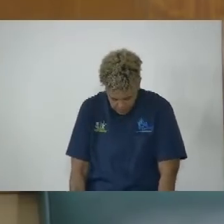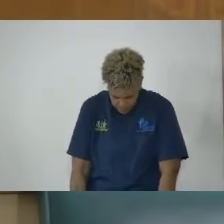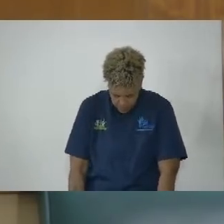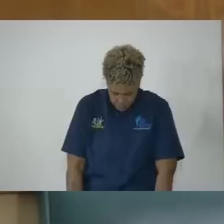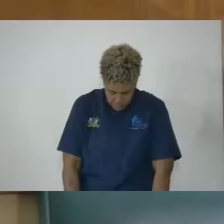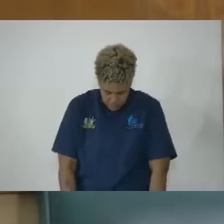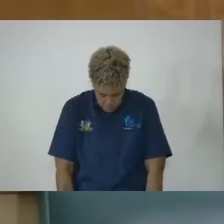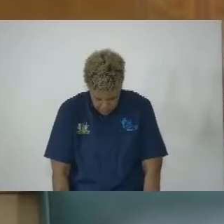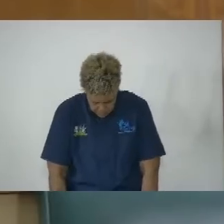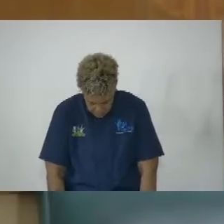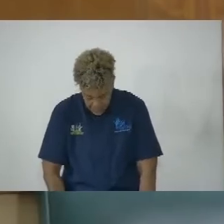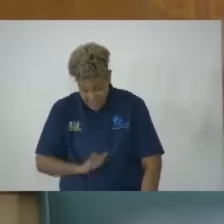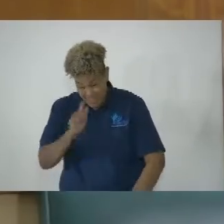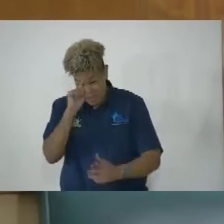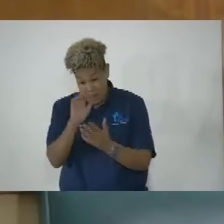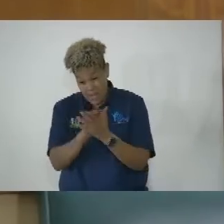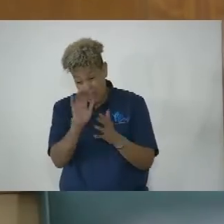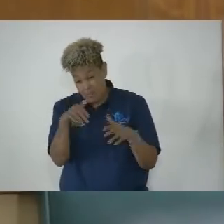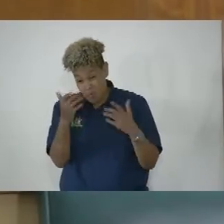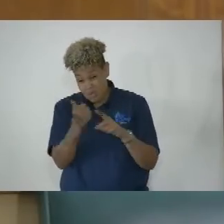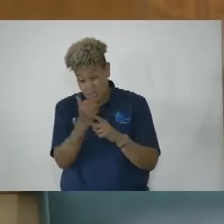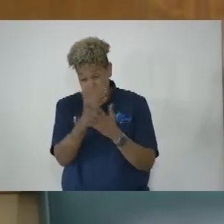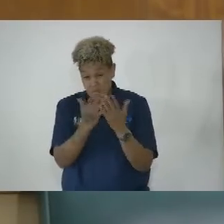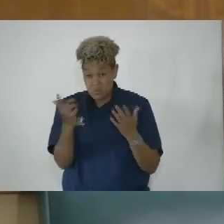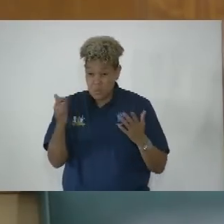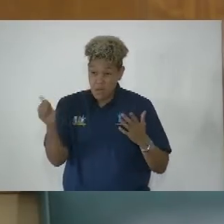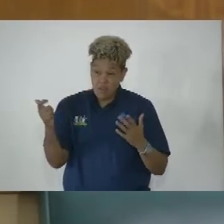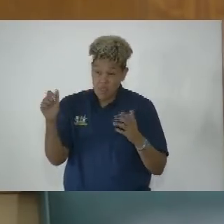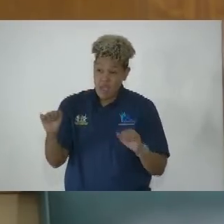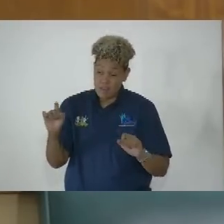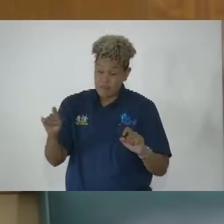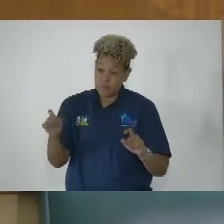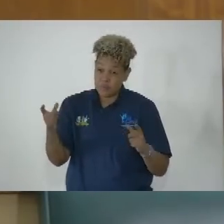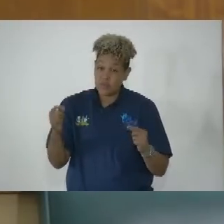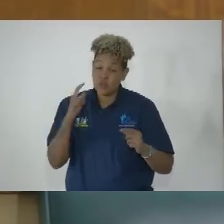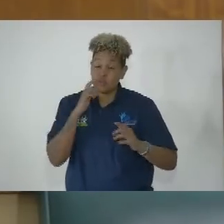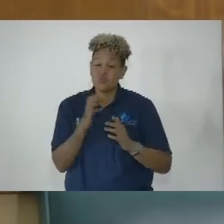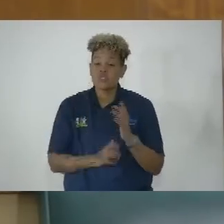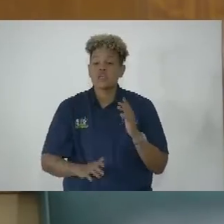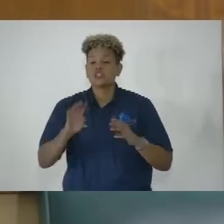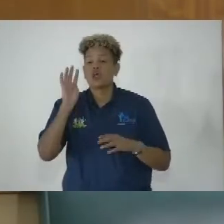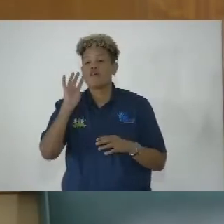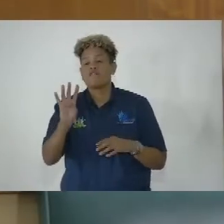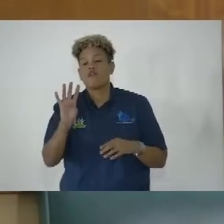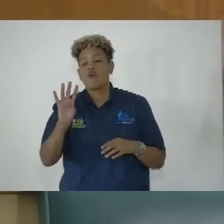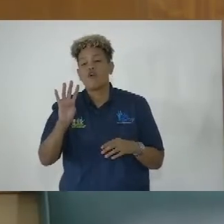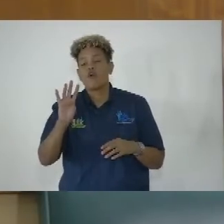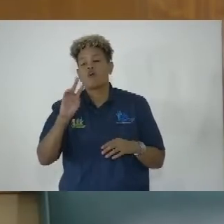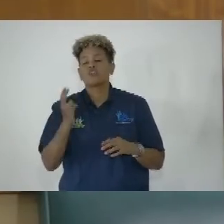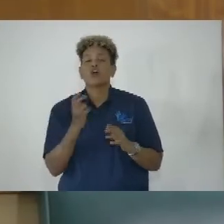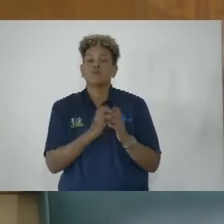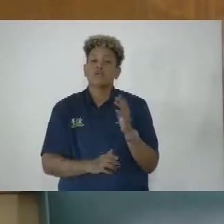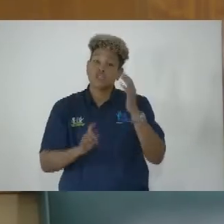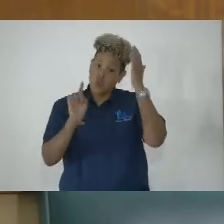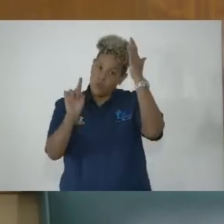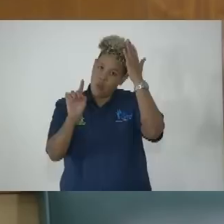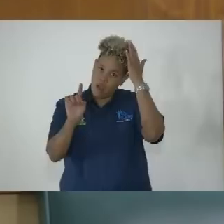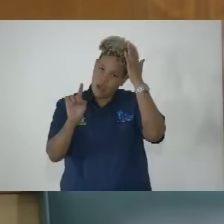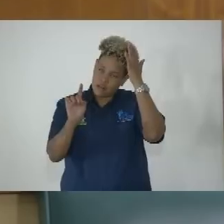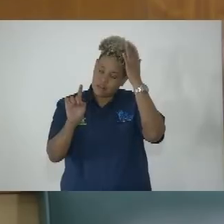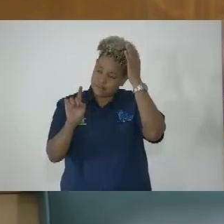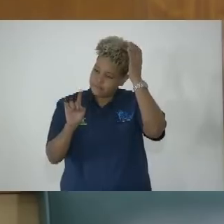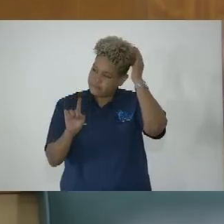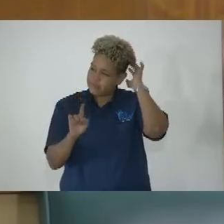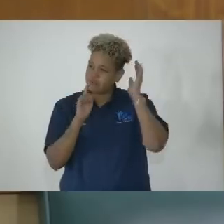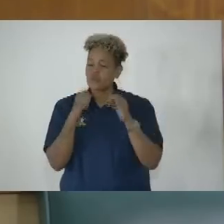Notwithstanding that, I believe that something else has to be done to Section 4, subsection 1,